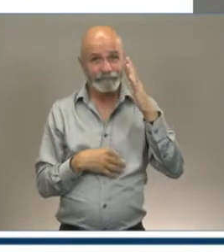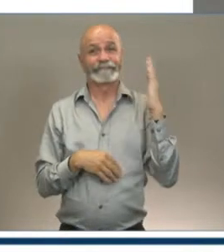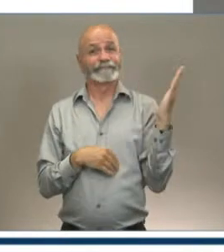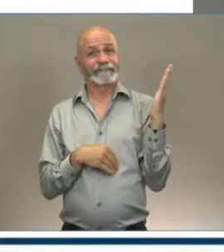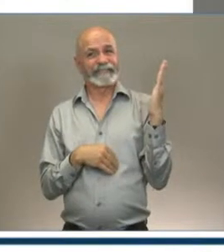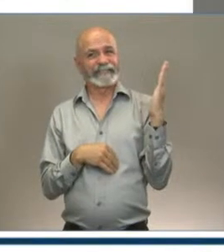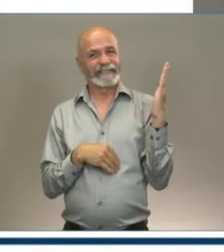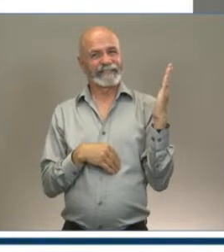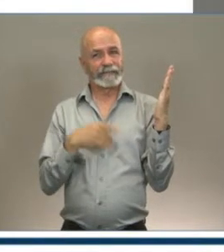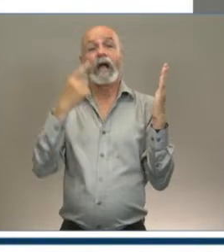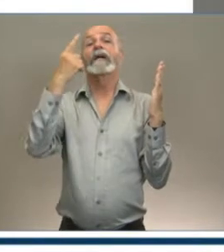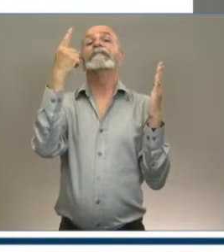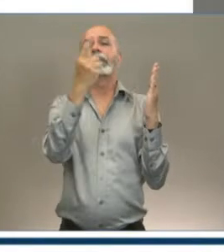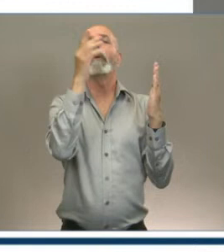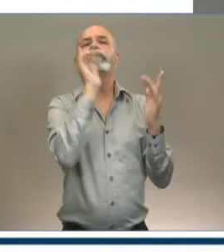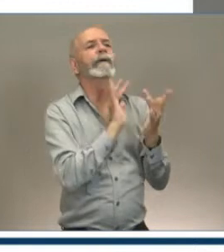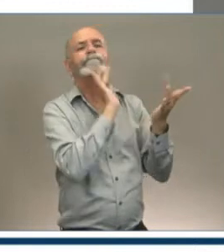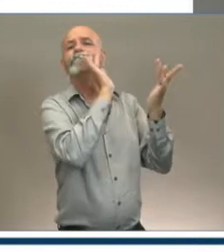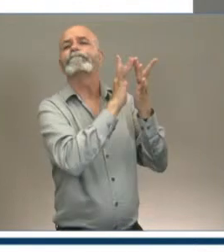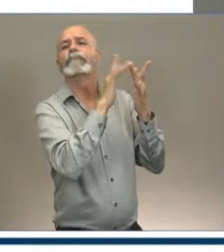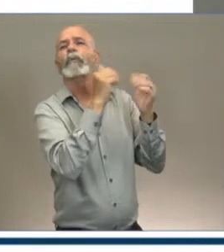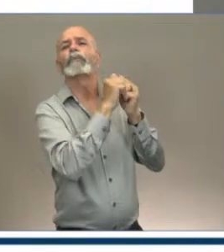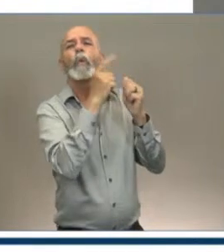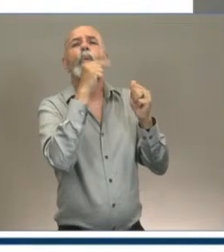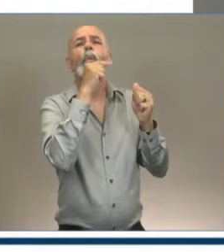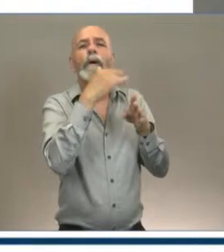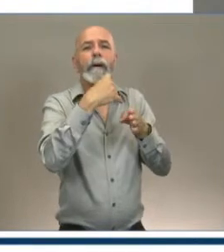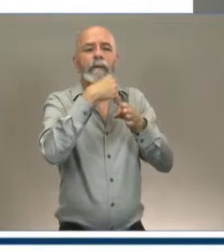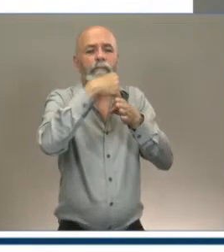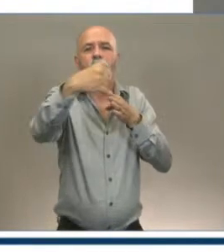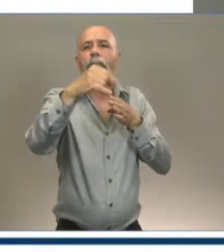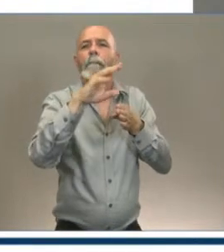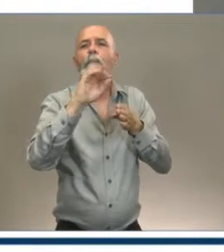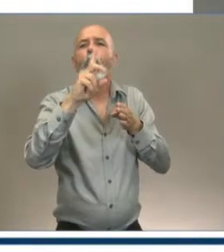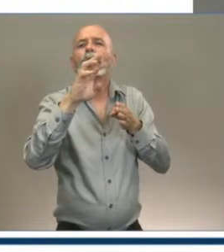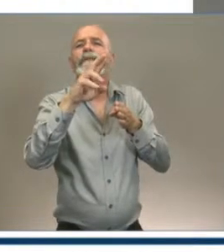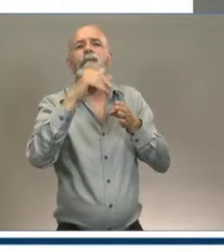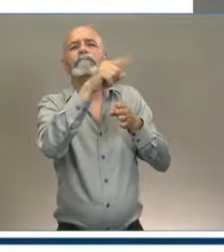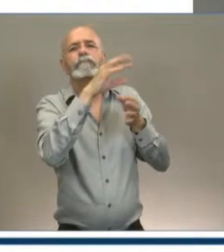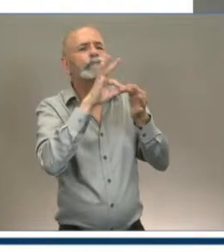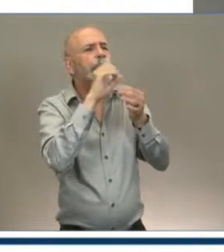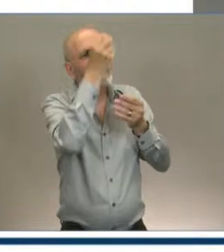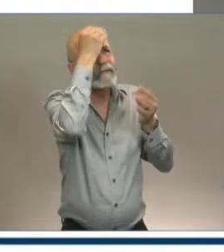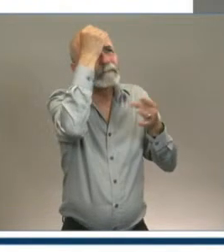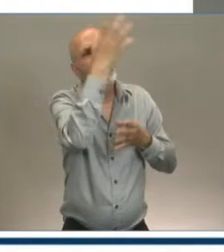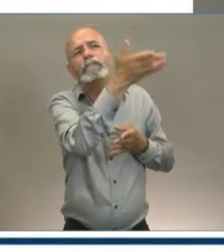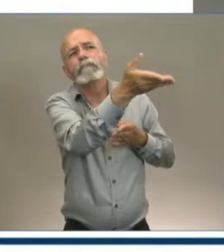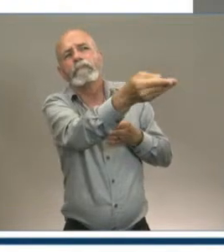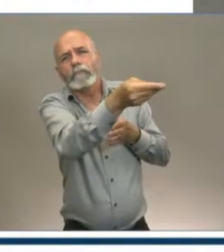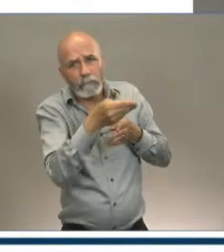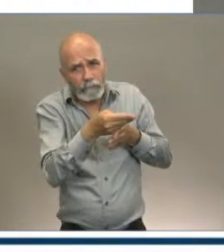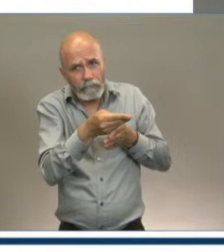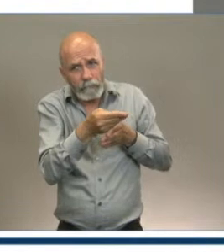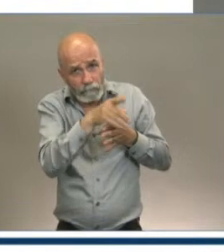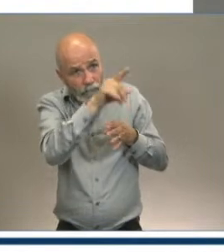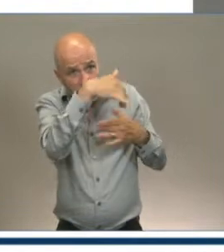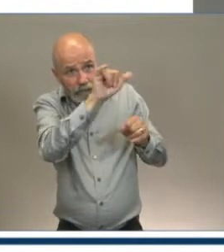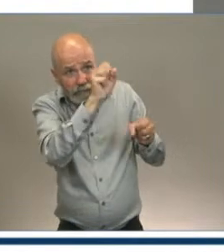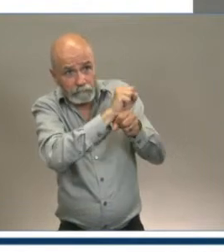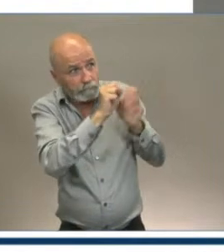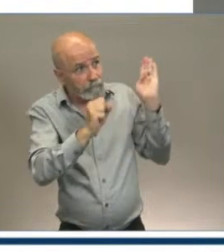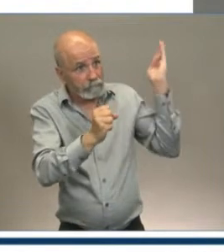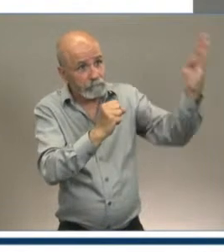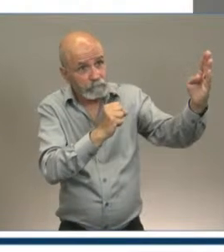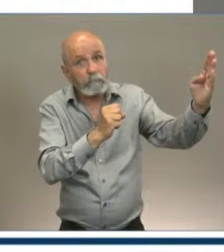by our border team looking for documentation showing that you are a rotational worker and the name and location of the